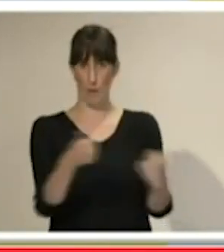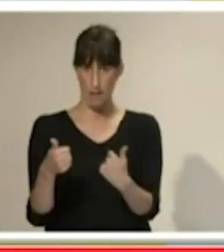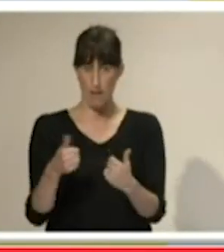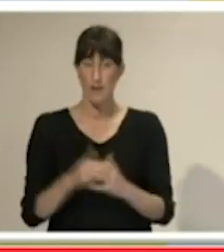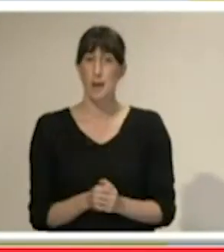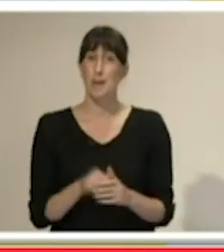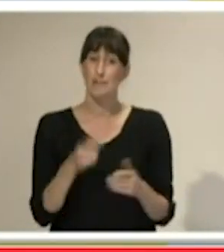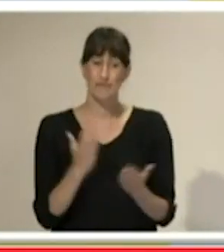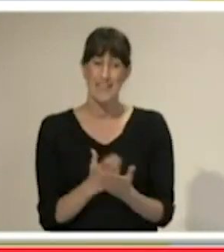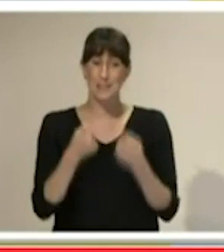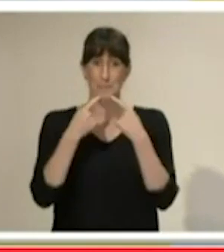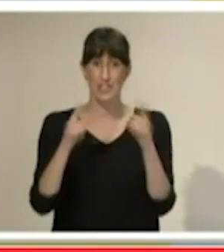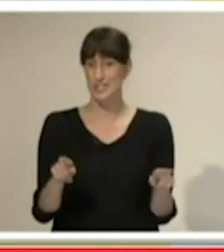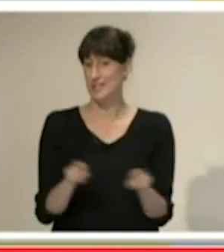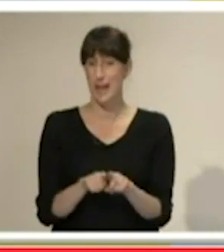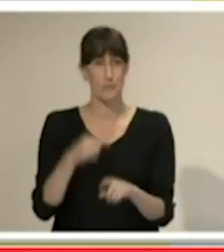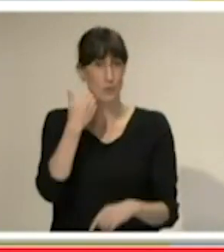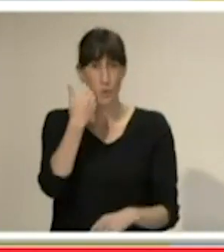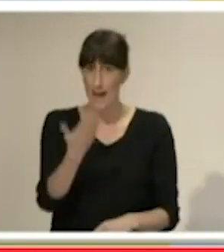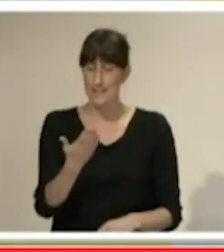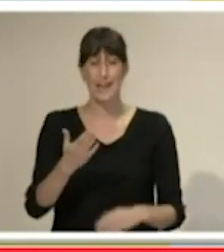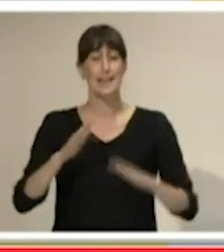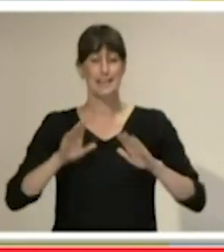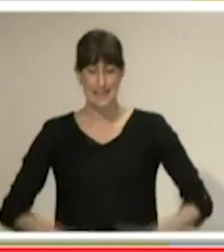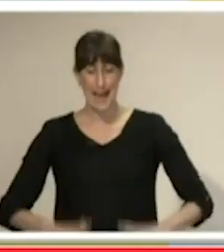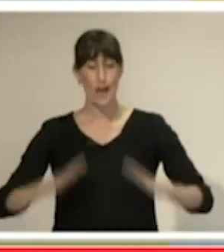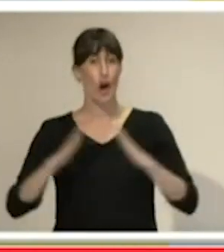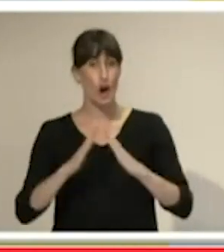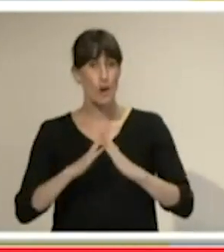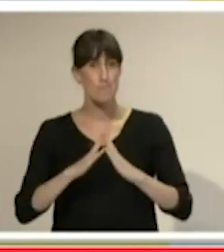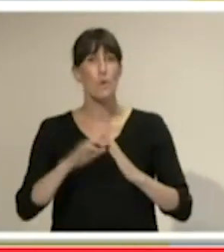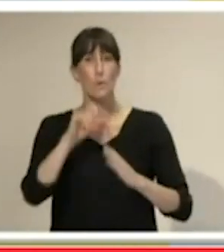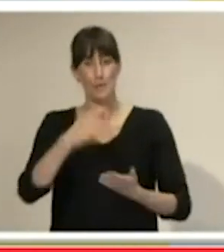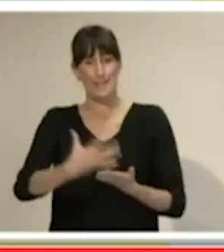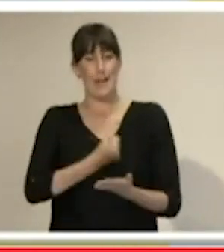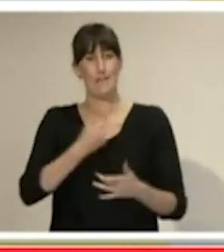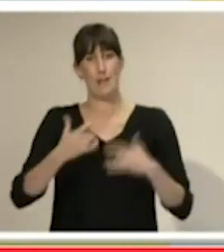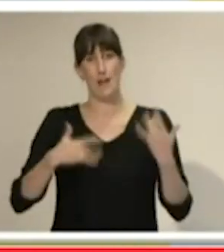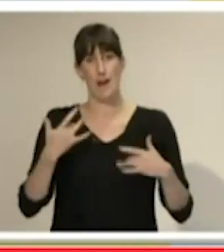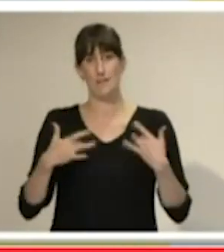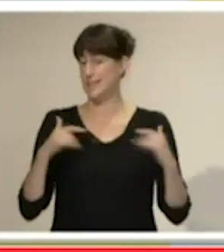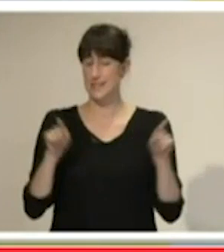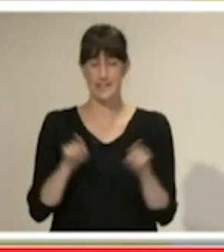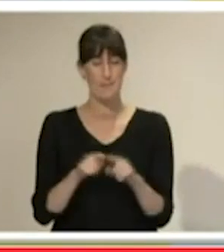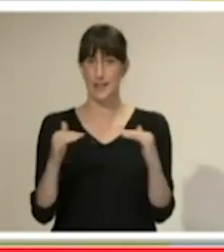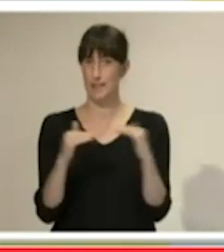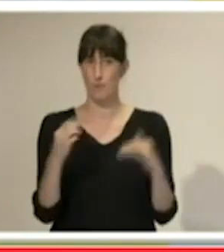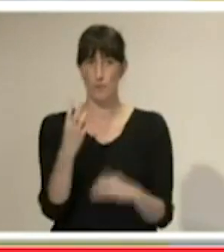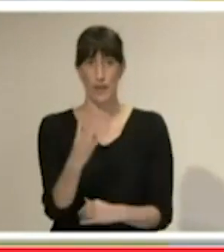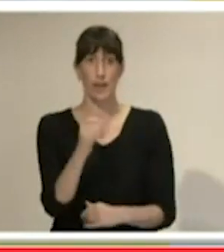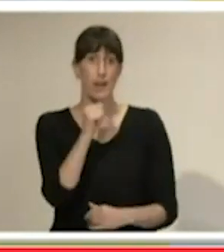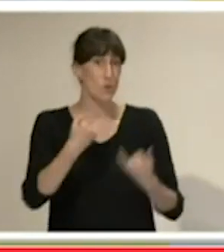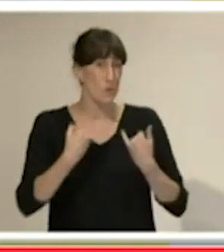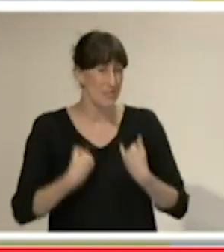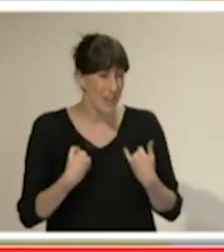stay home, save lives, and that's our number 1 rule for Alert Level 3. If you need medical attention, ring